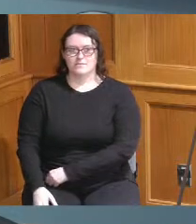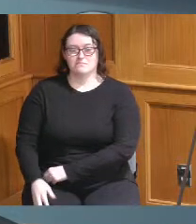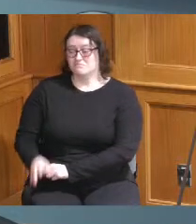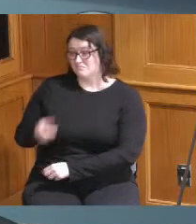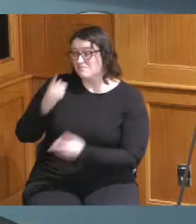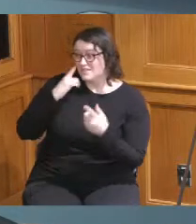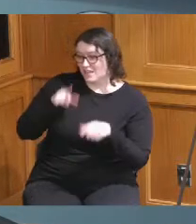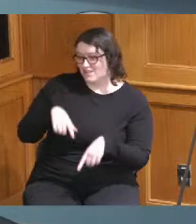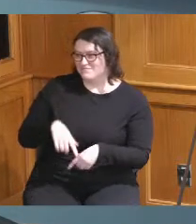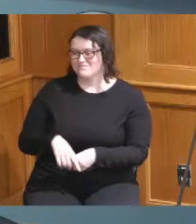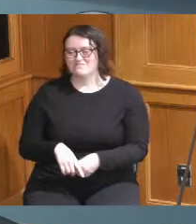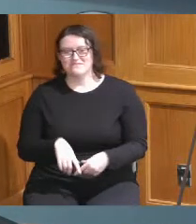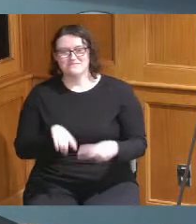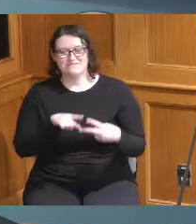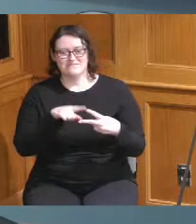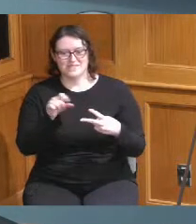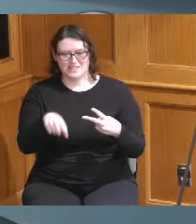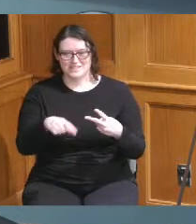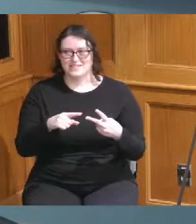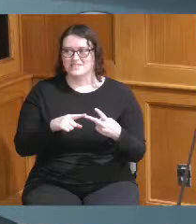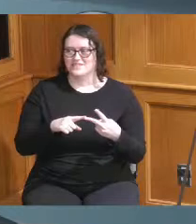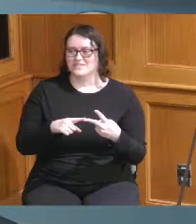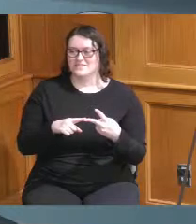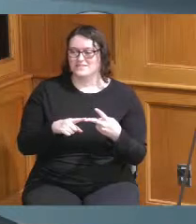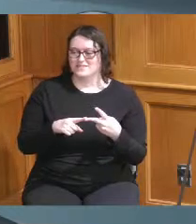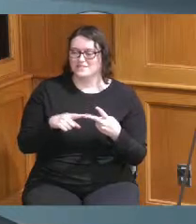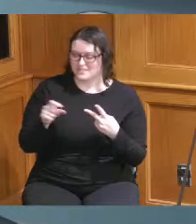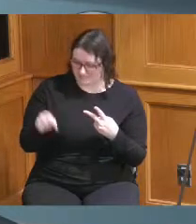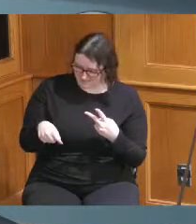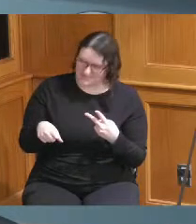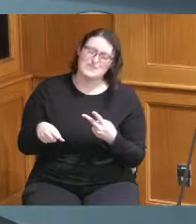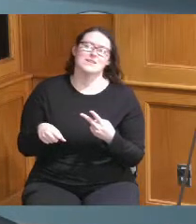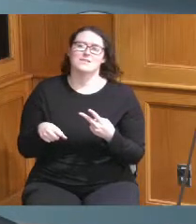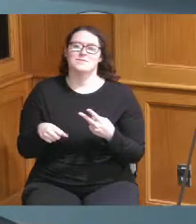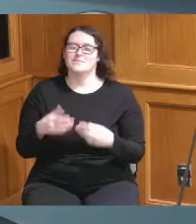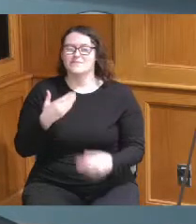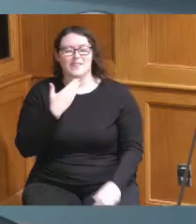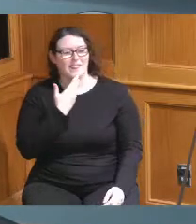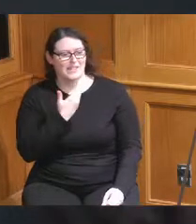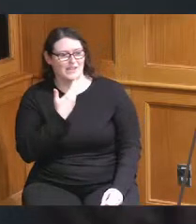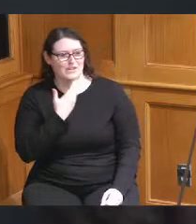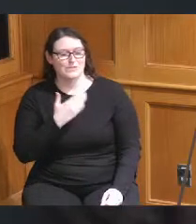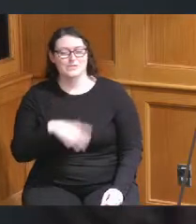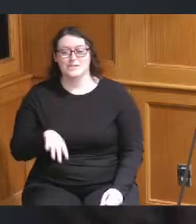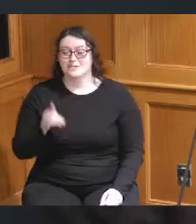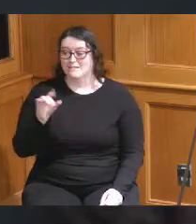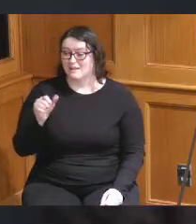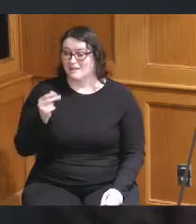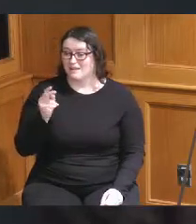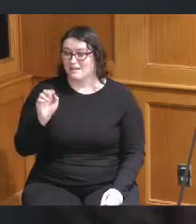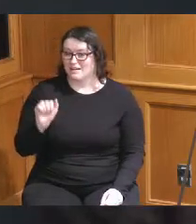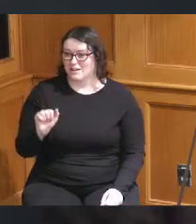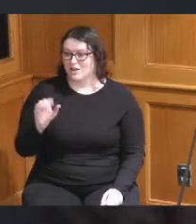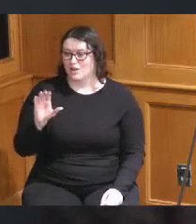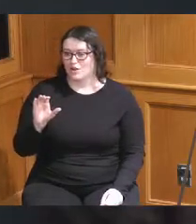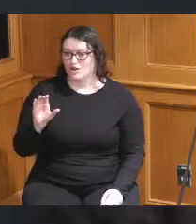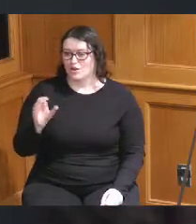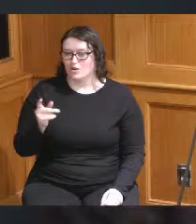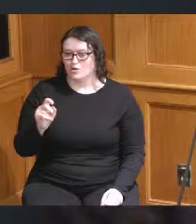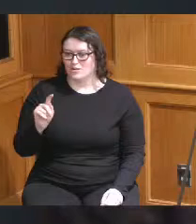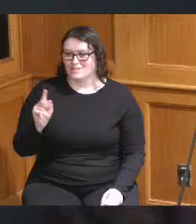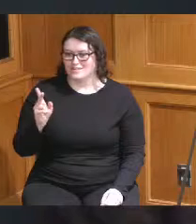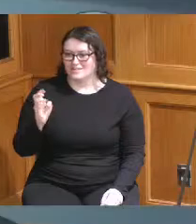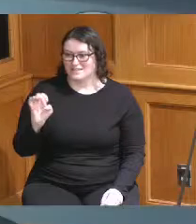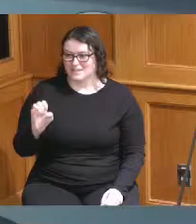Second, Commissioner Dreehouse? Yes, Commissioner Summer Dumas? thank you. All right, Diana Christie, the director, is here with